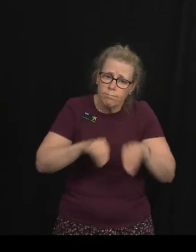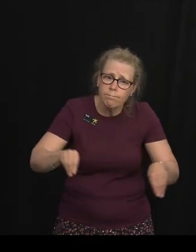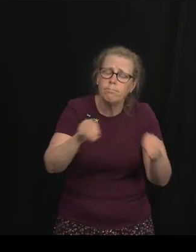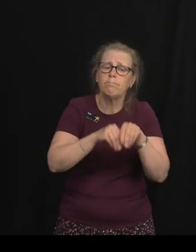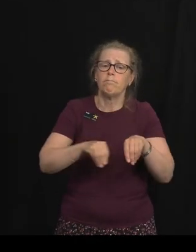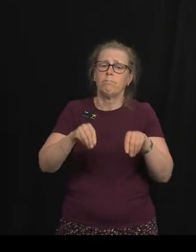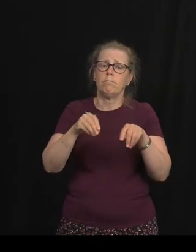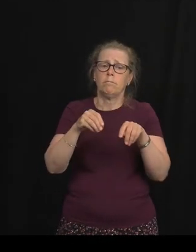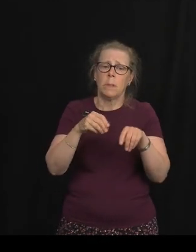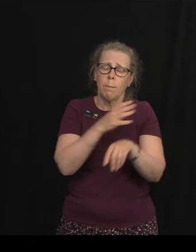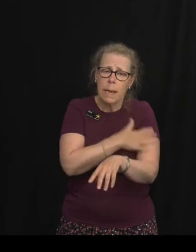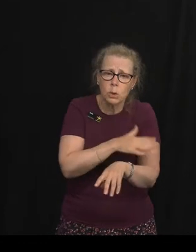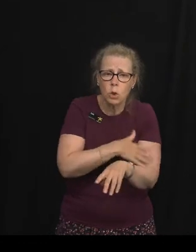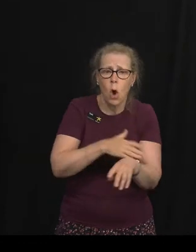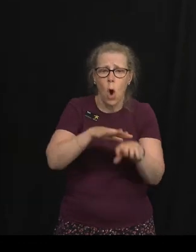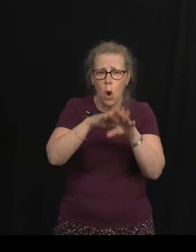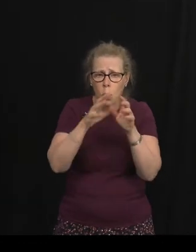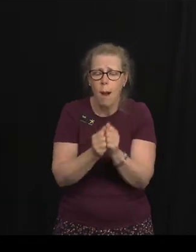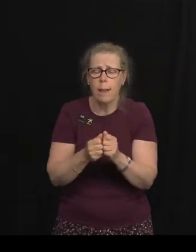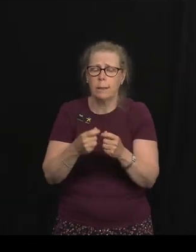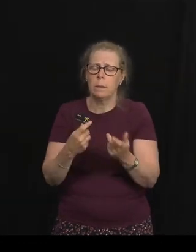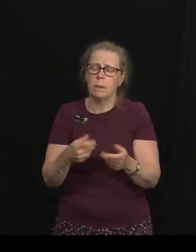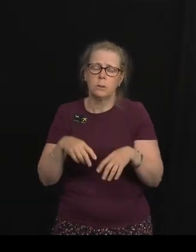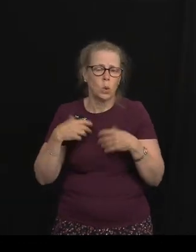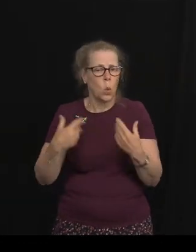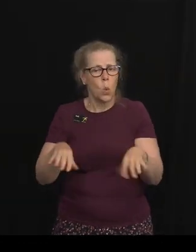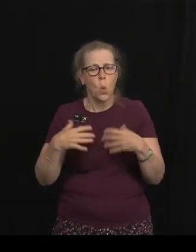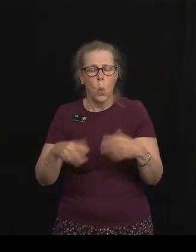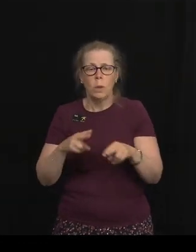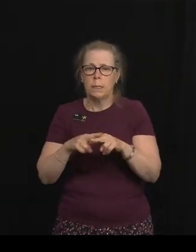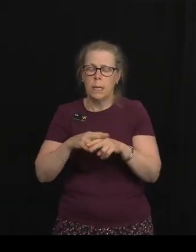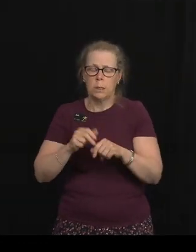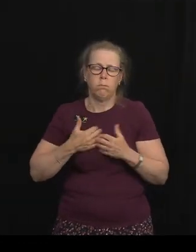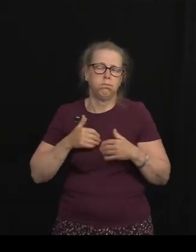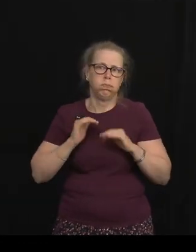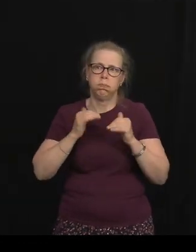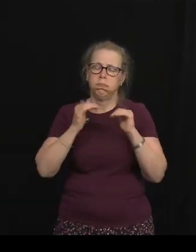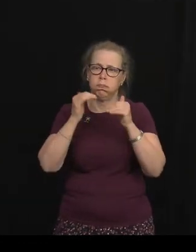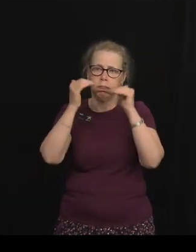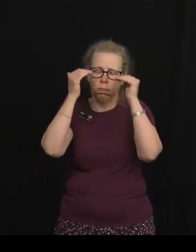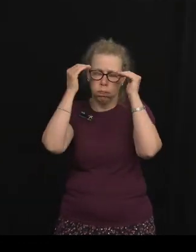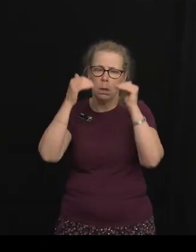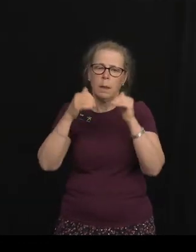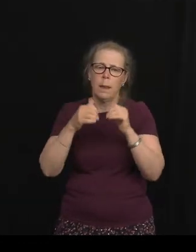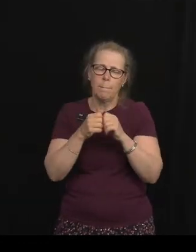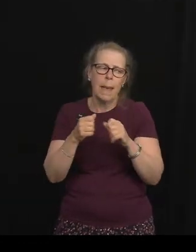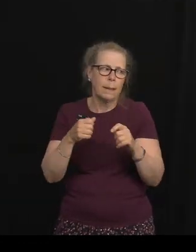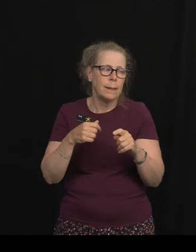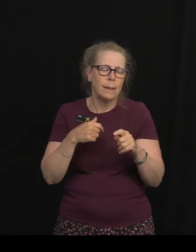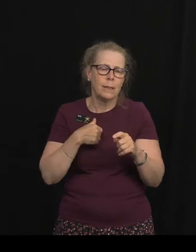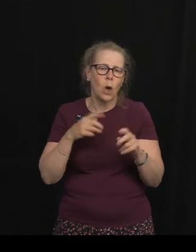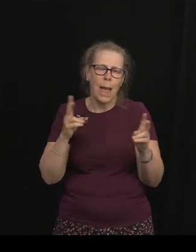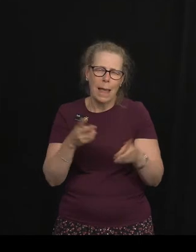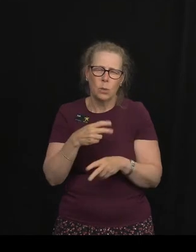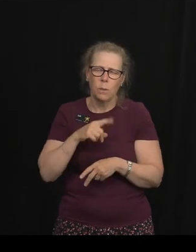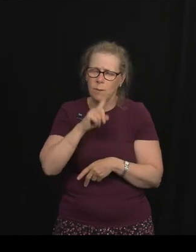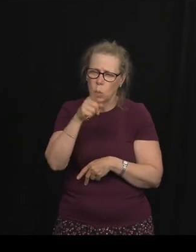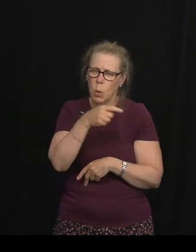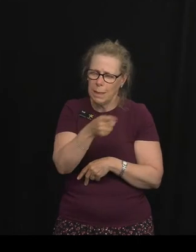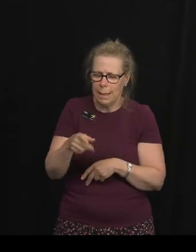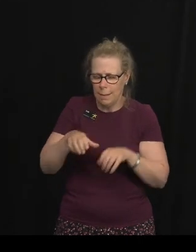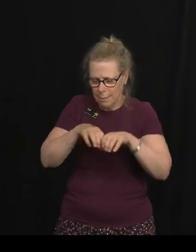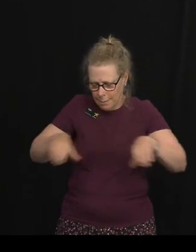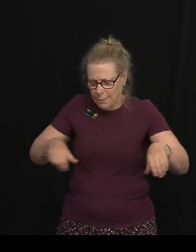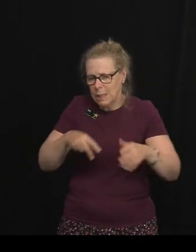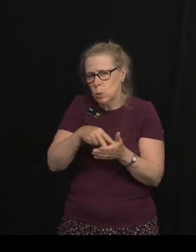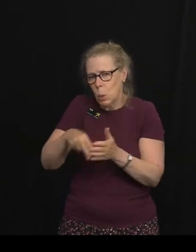epidemiologists. So it's quite overwhelming, but I still detect a note of optimism here. No,